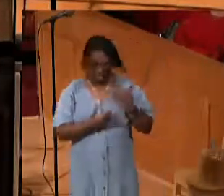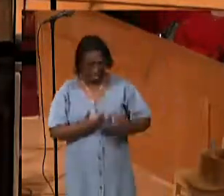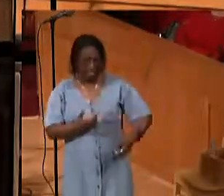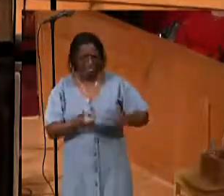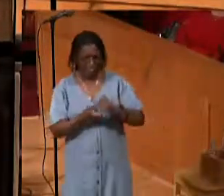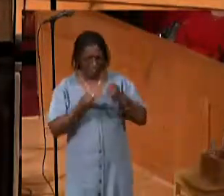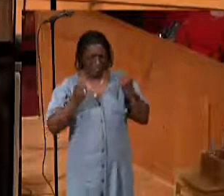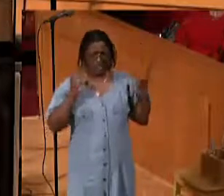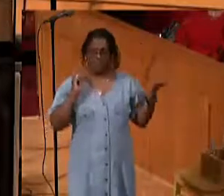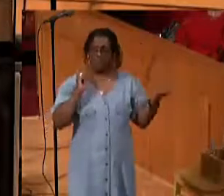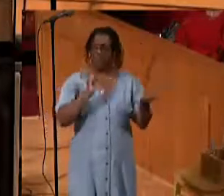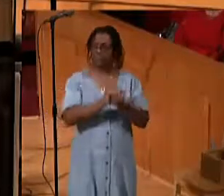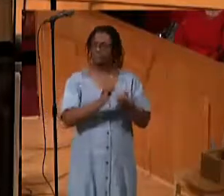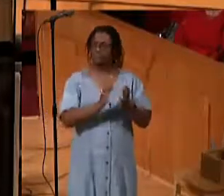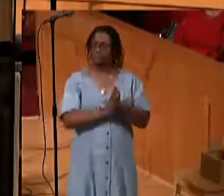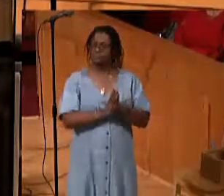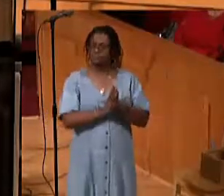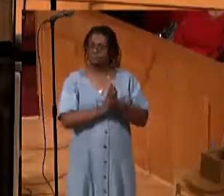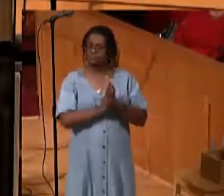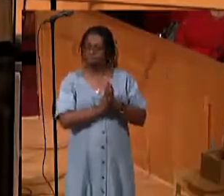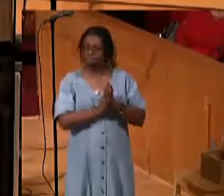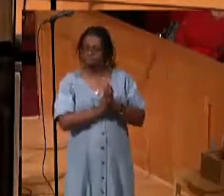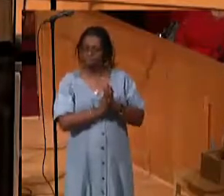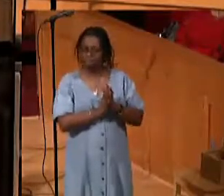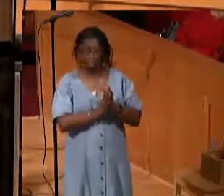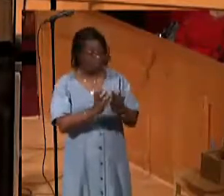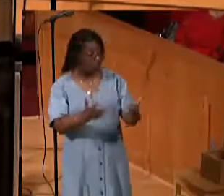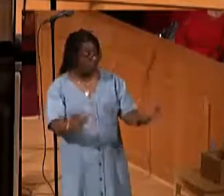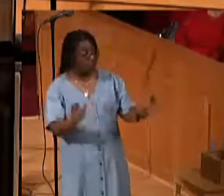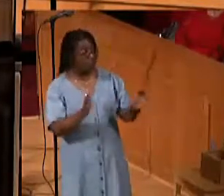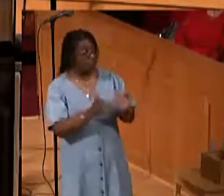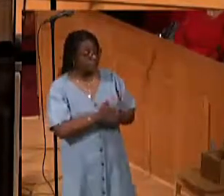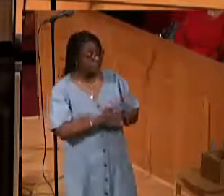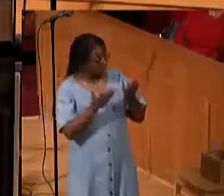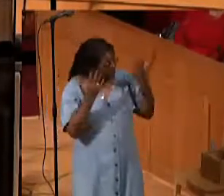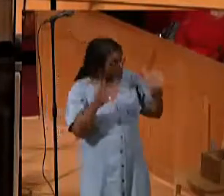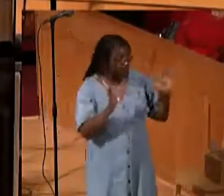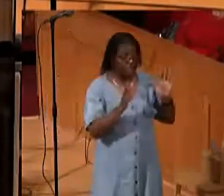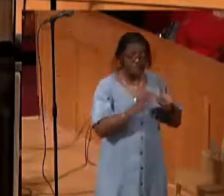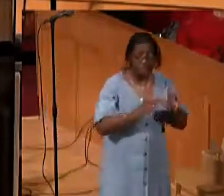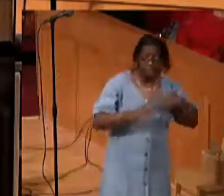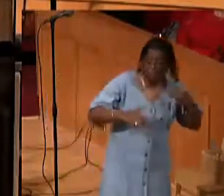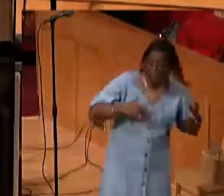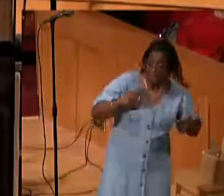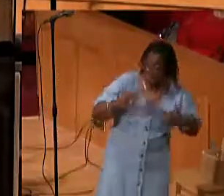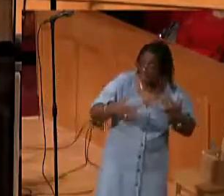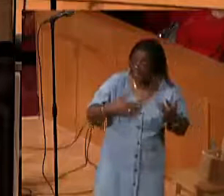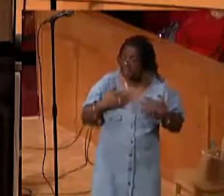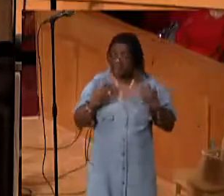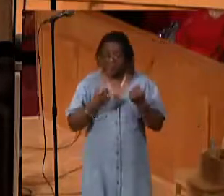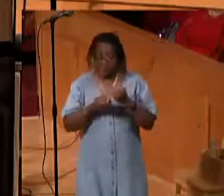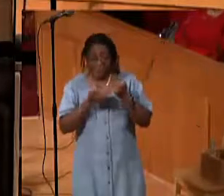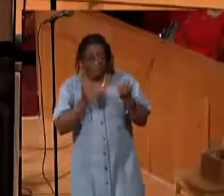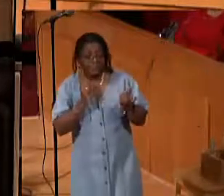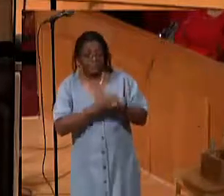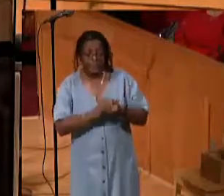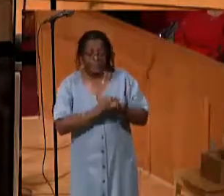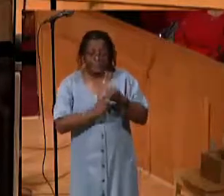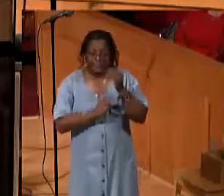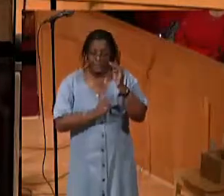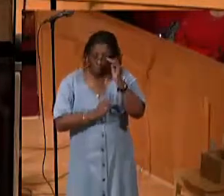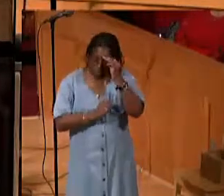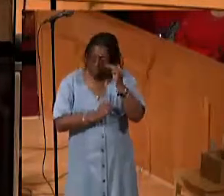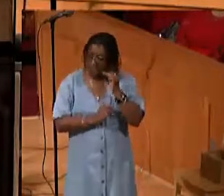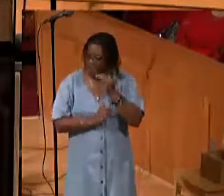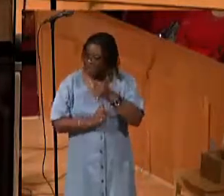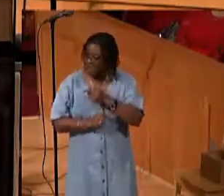Well, I've got to leave y'all now. That's enough for today. I'm glad he changed me. She goes on and she talks about some